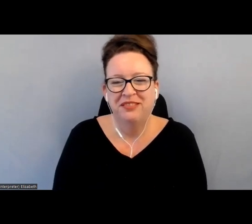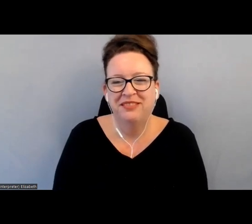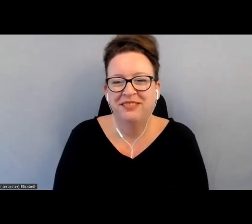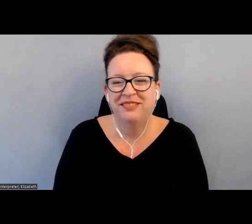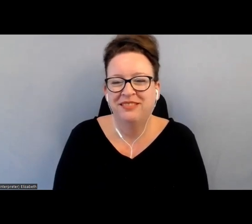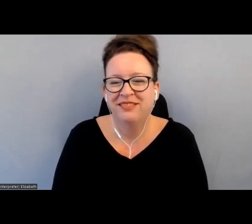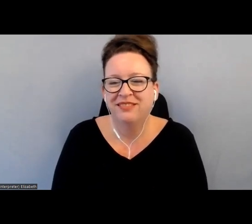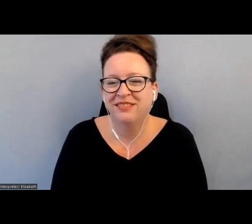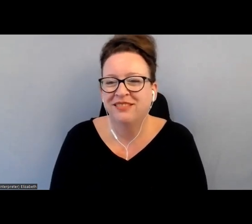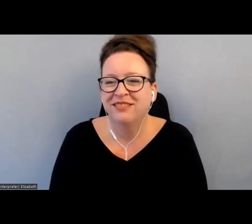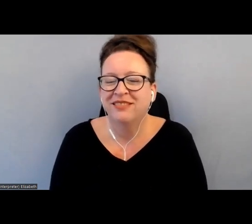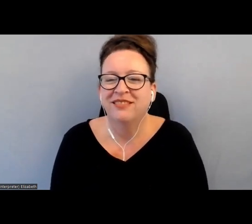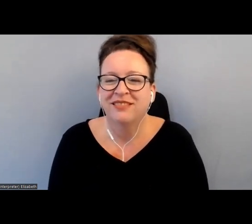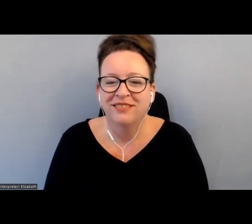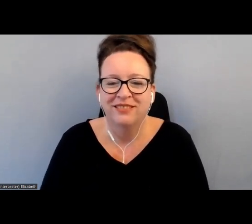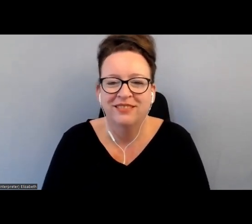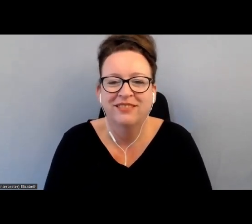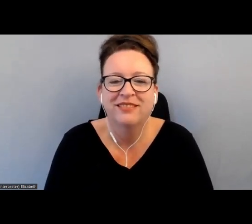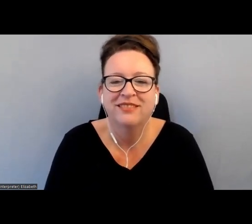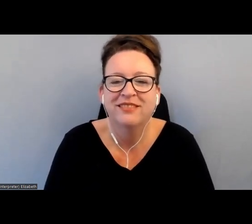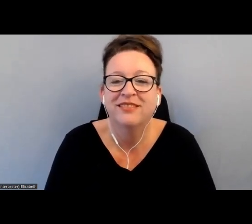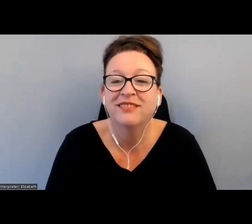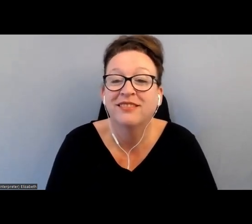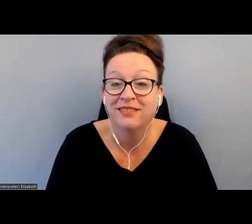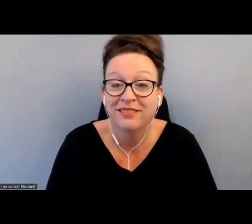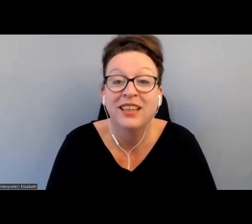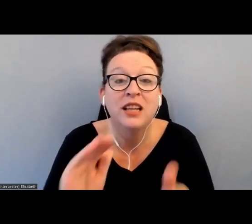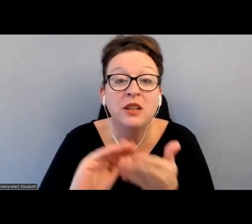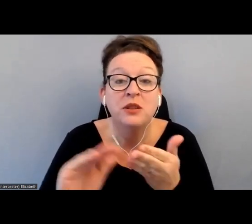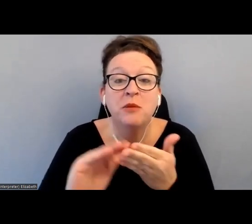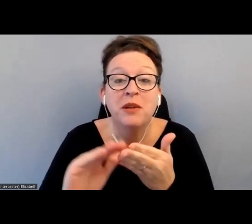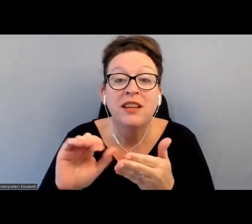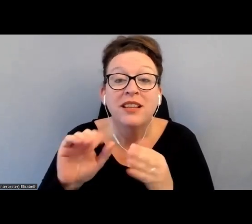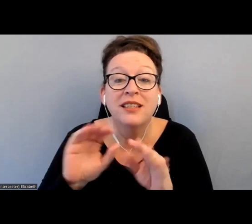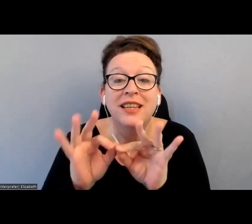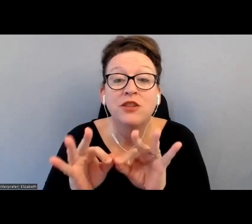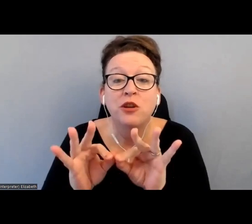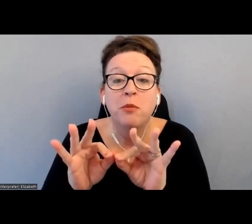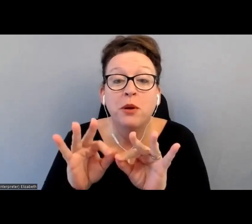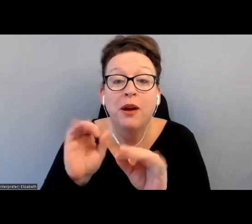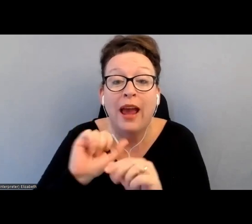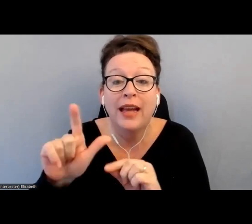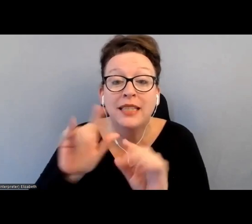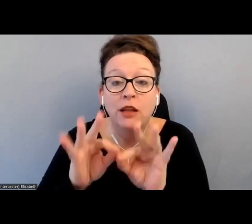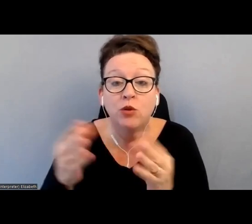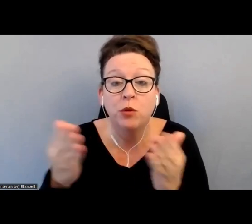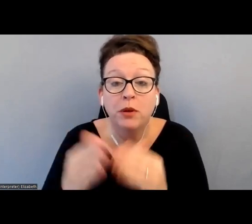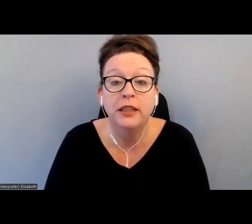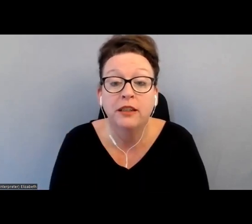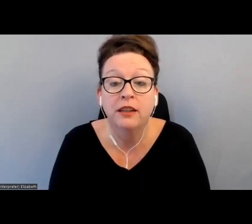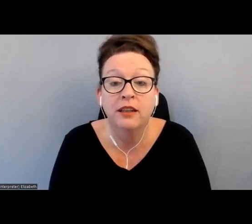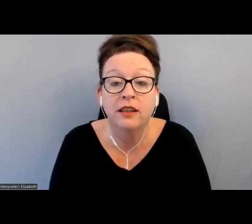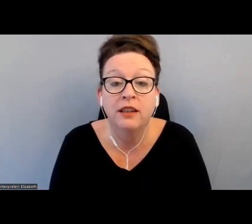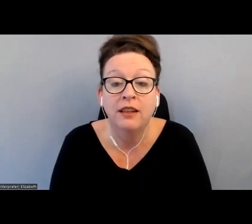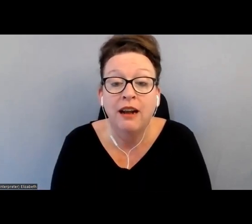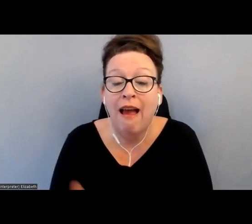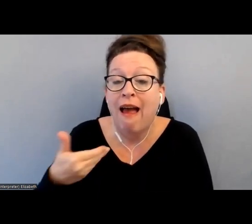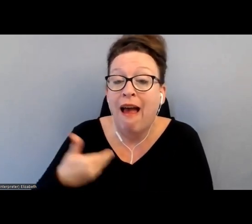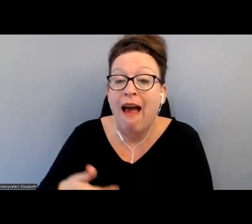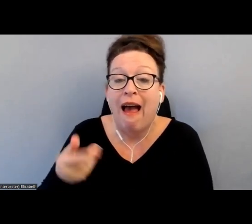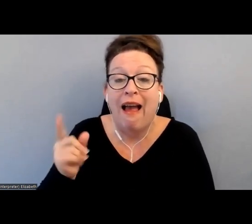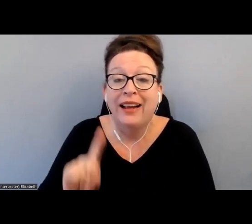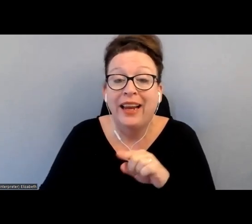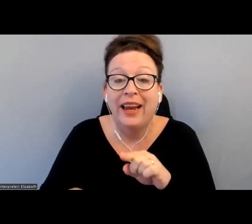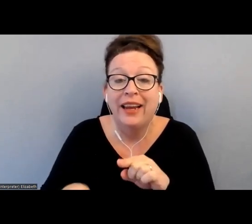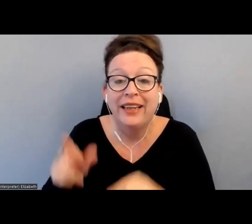Excuse me, this is Sharon. Excuse me, Sharon here. Yeah, go ahead. I